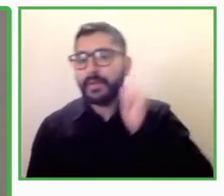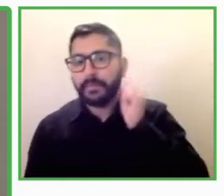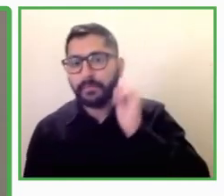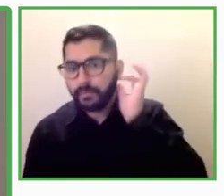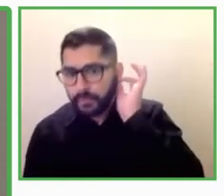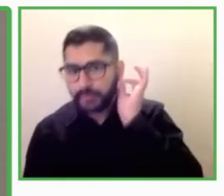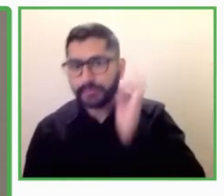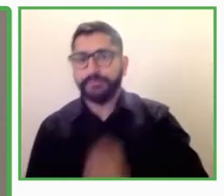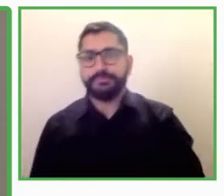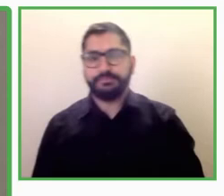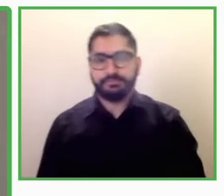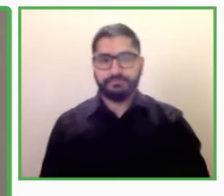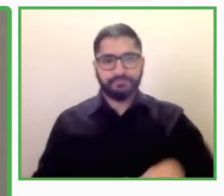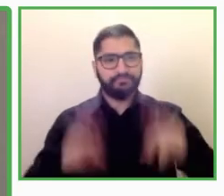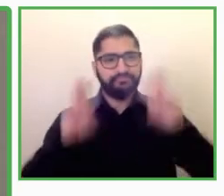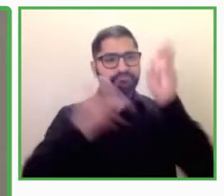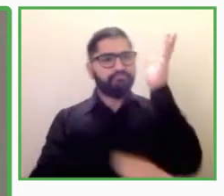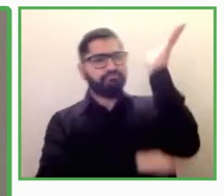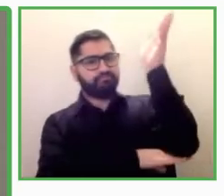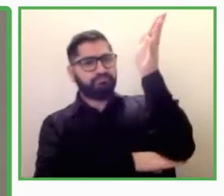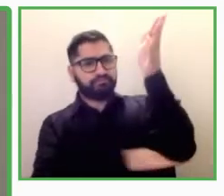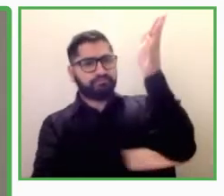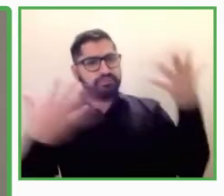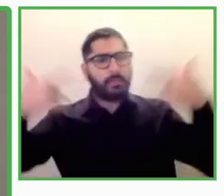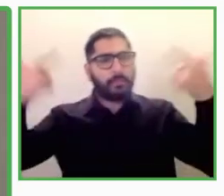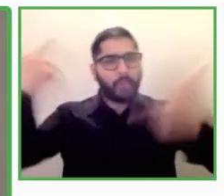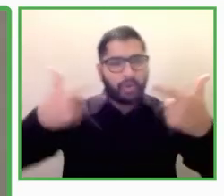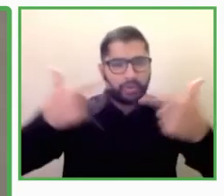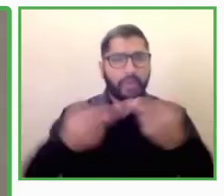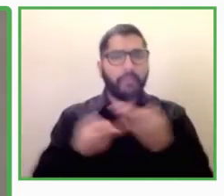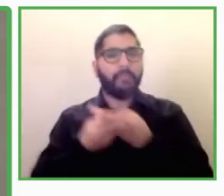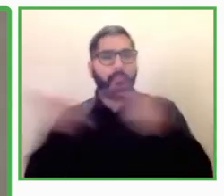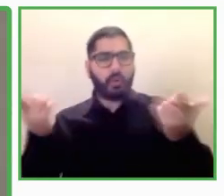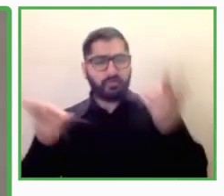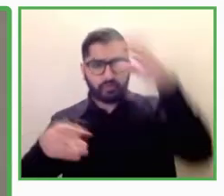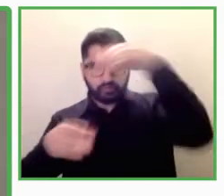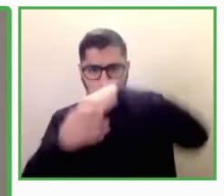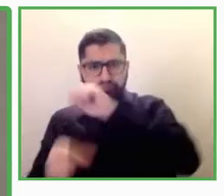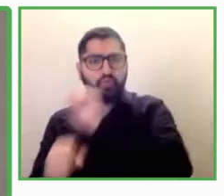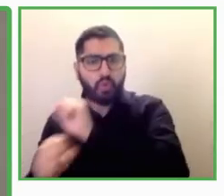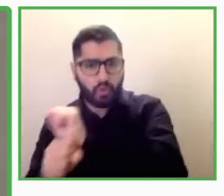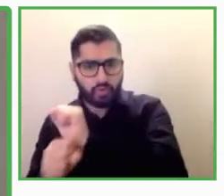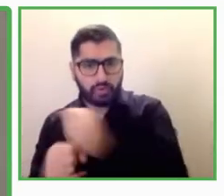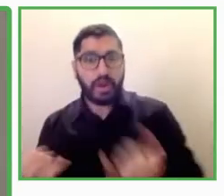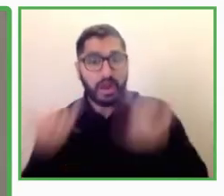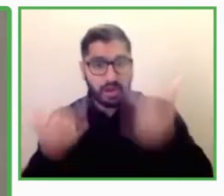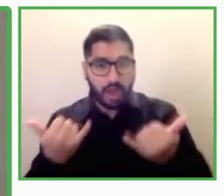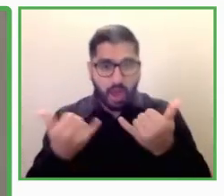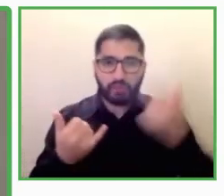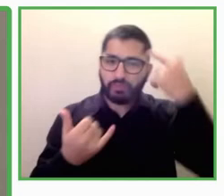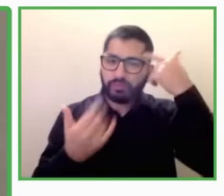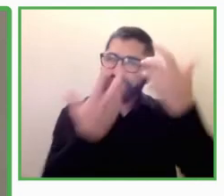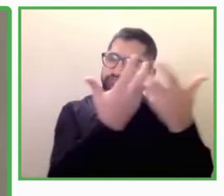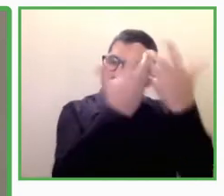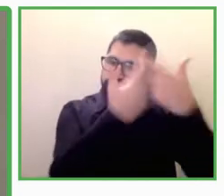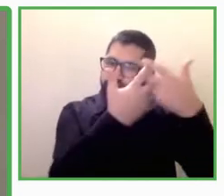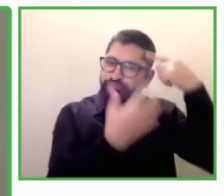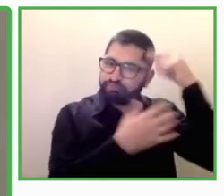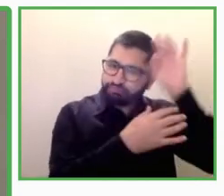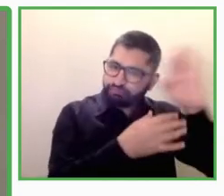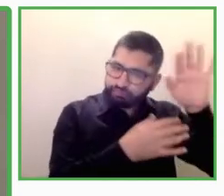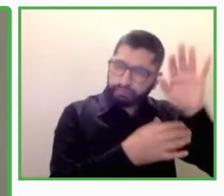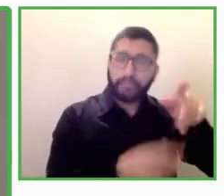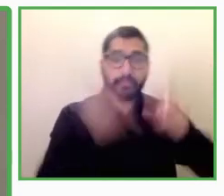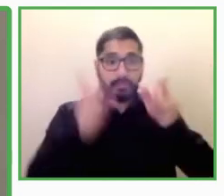on public policies regarding jobs. Today we're going to reflect with four